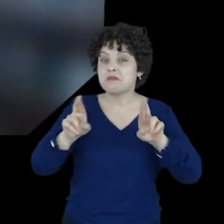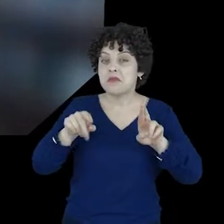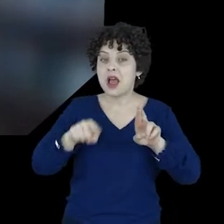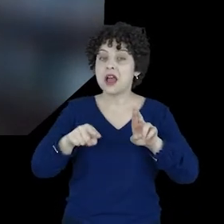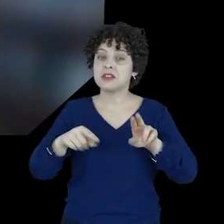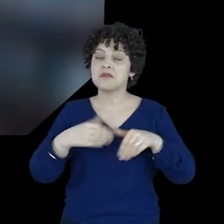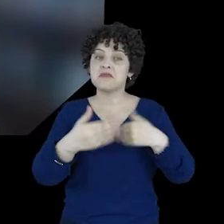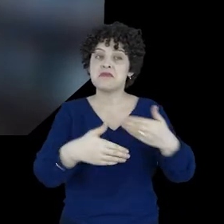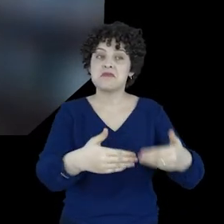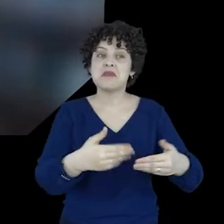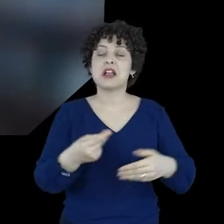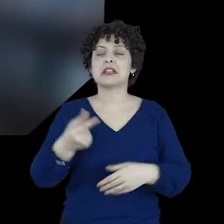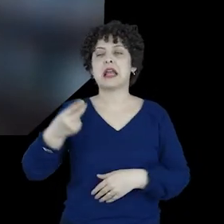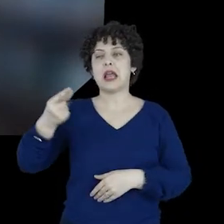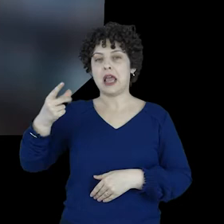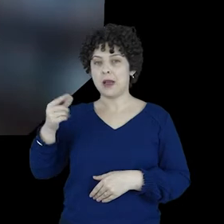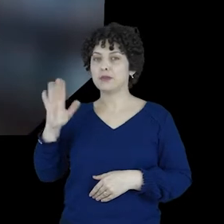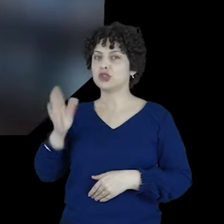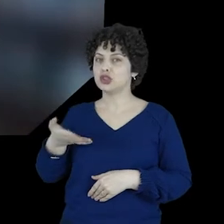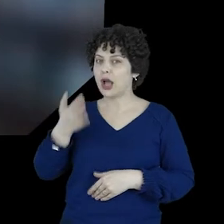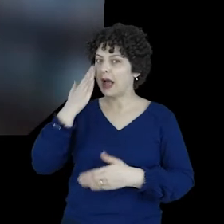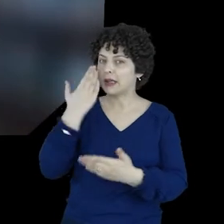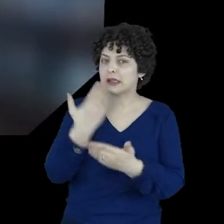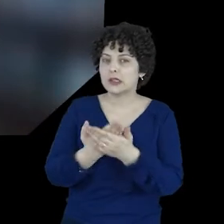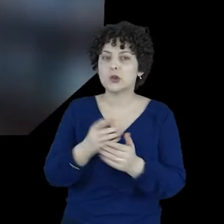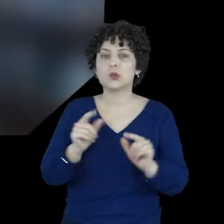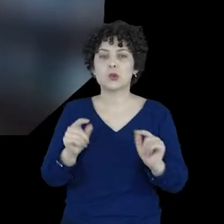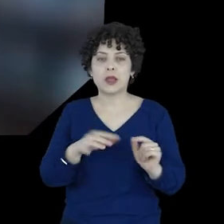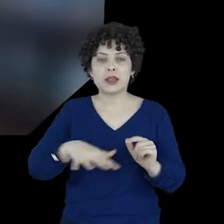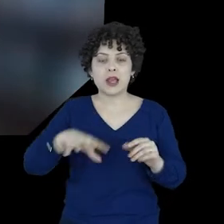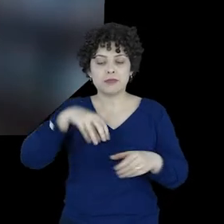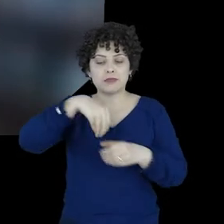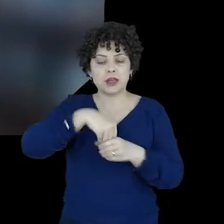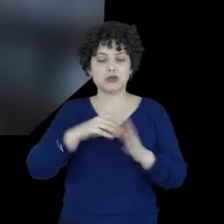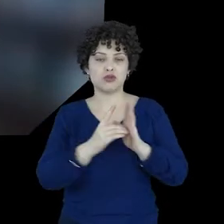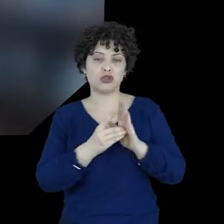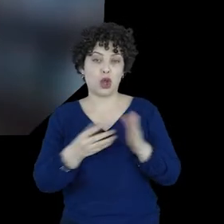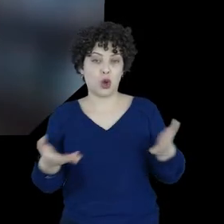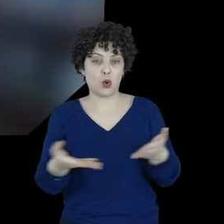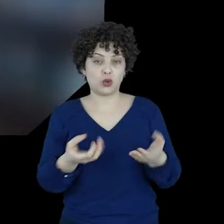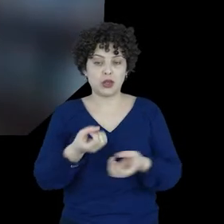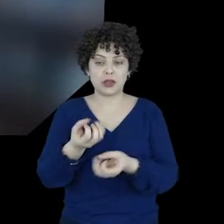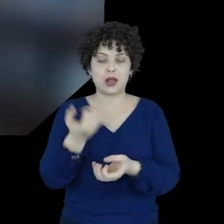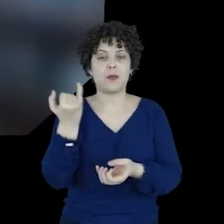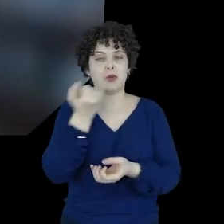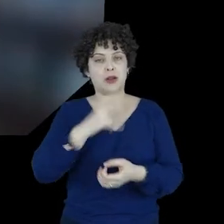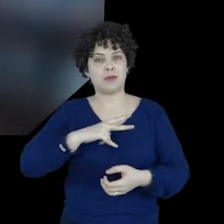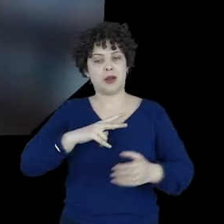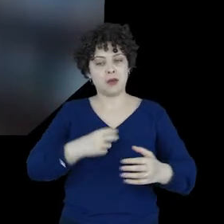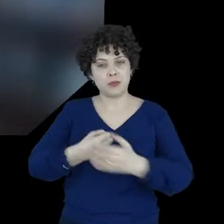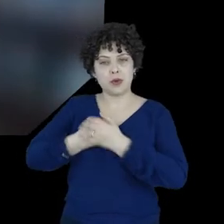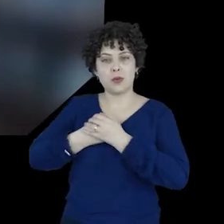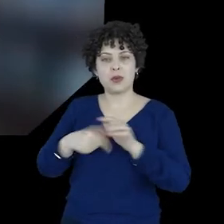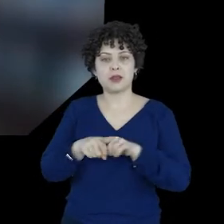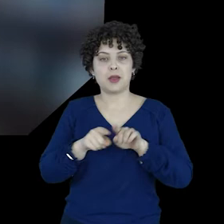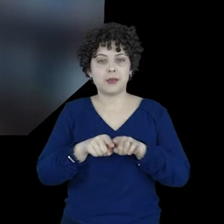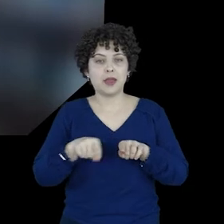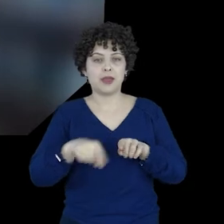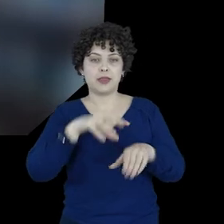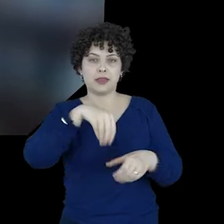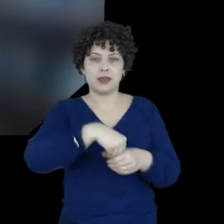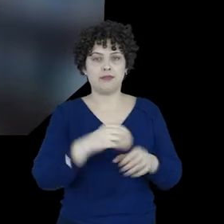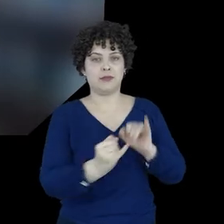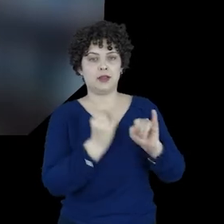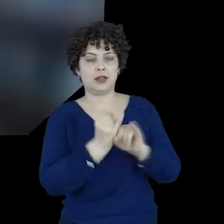been calling for such interventions for a long time. They feel strongly that in today's digital world, data matters for their privacy, and their